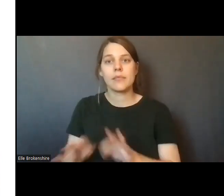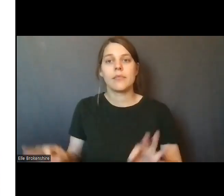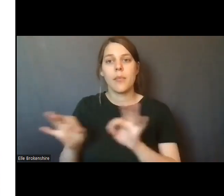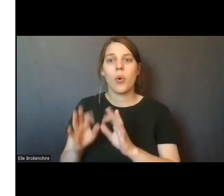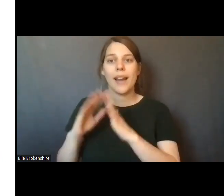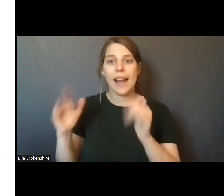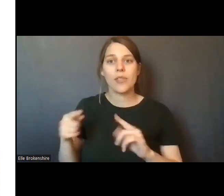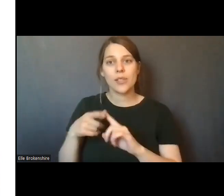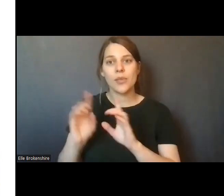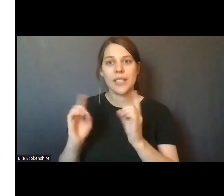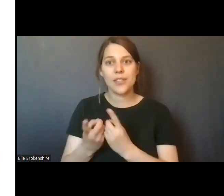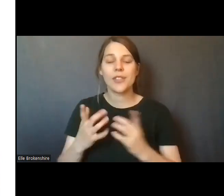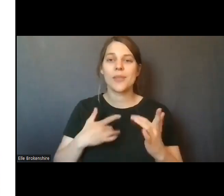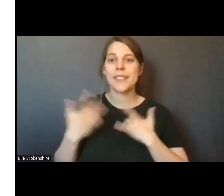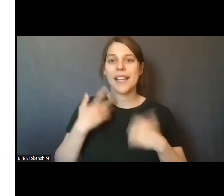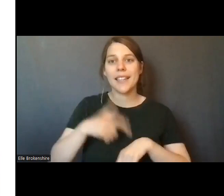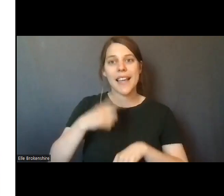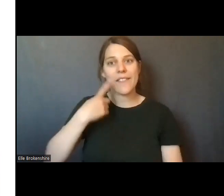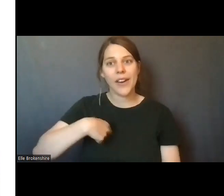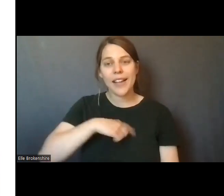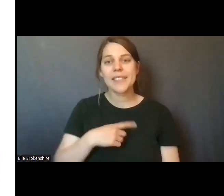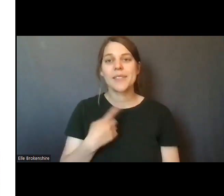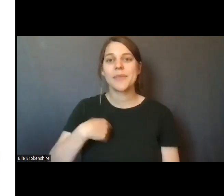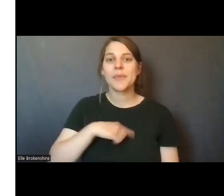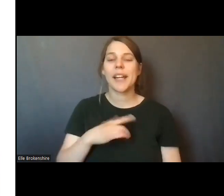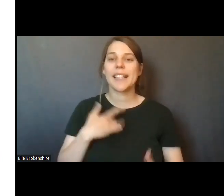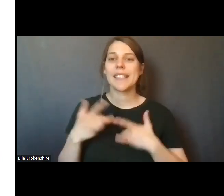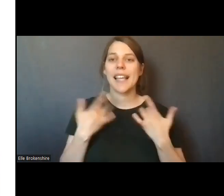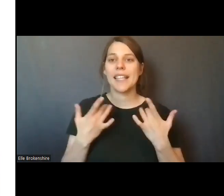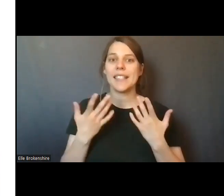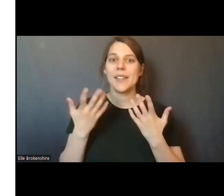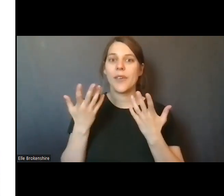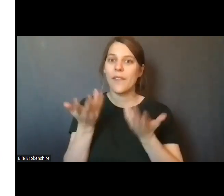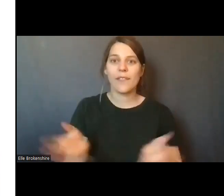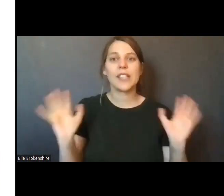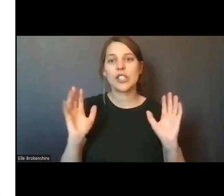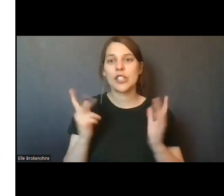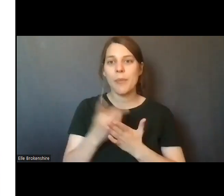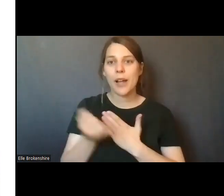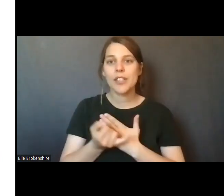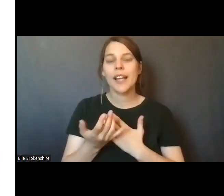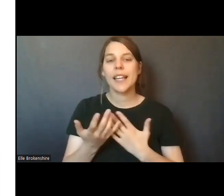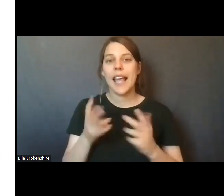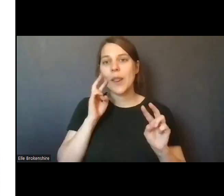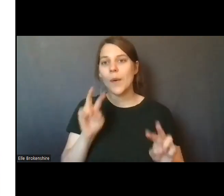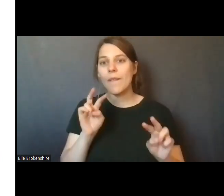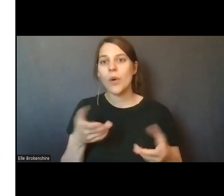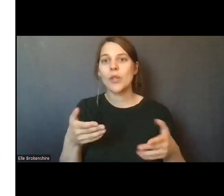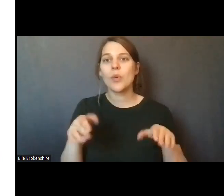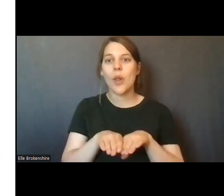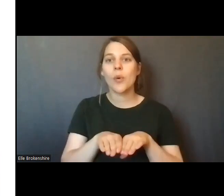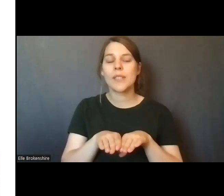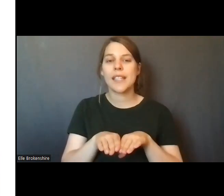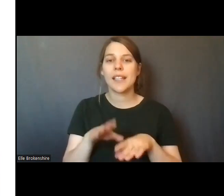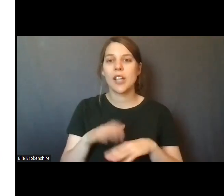is an exciting time for us. We're excited that we're bringing these projects to completion, and we're looking forward to finally closing on